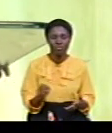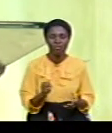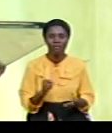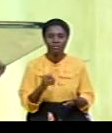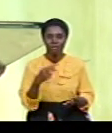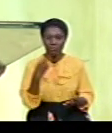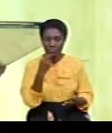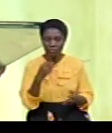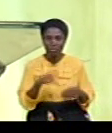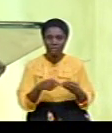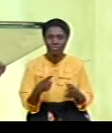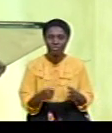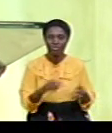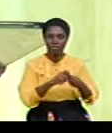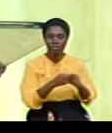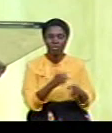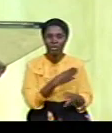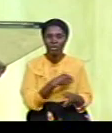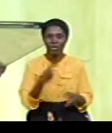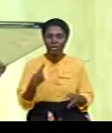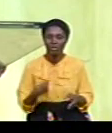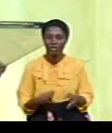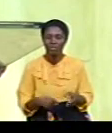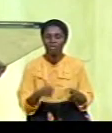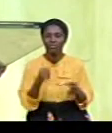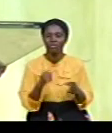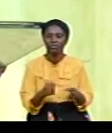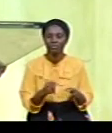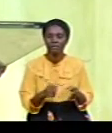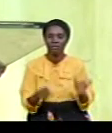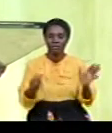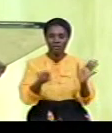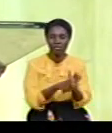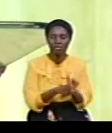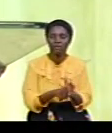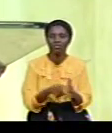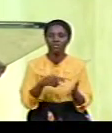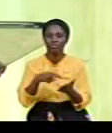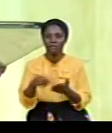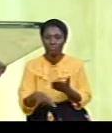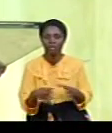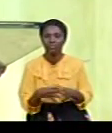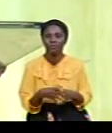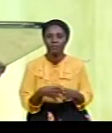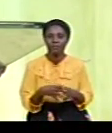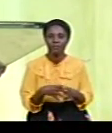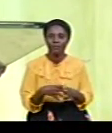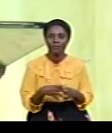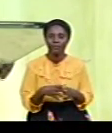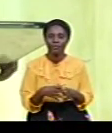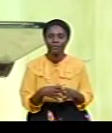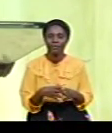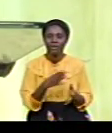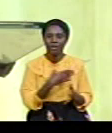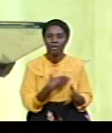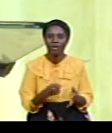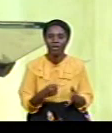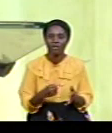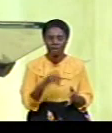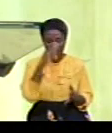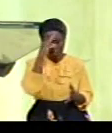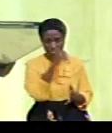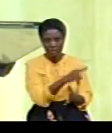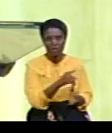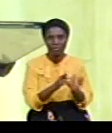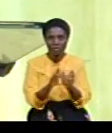their negative implications on the believer's relationship with God and other believers and the scriptural solutions to